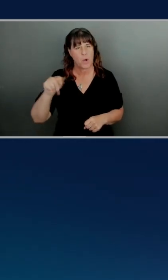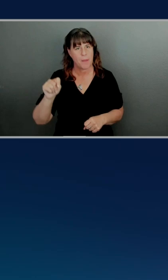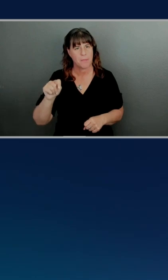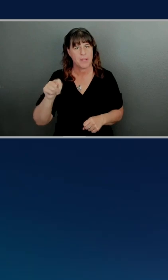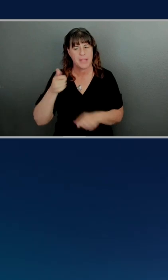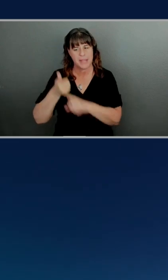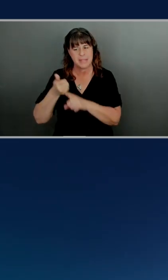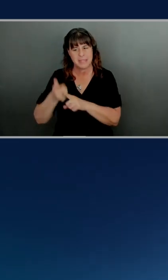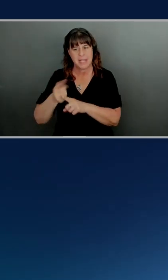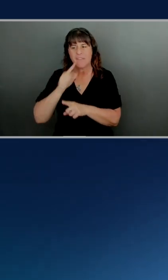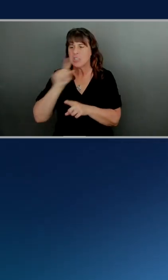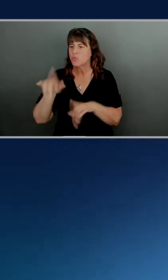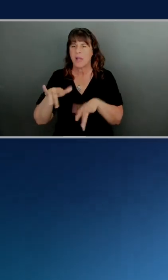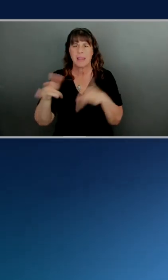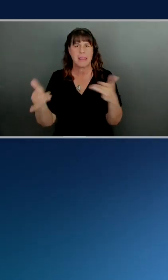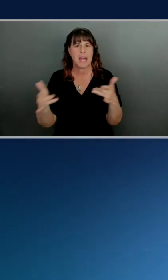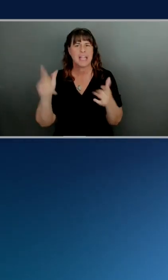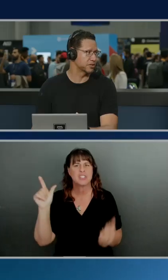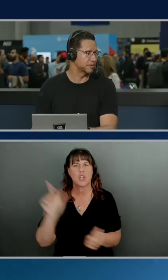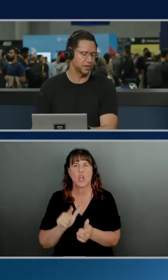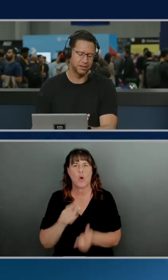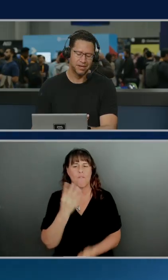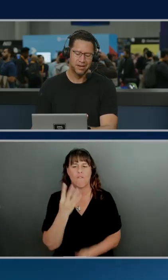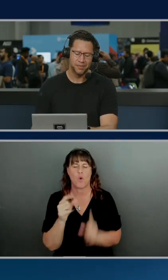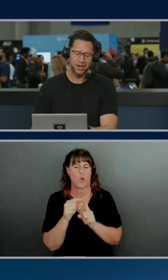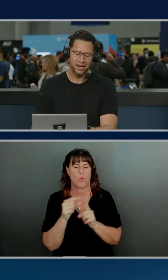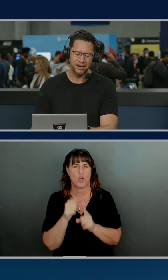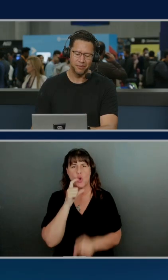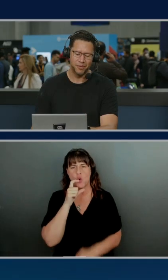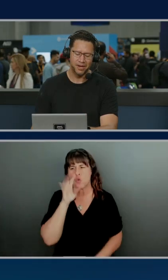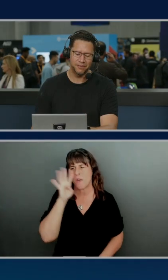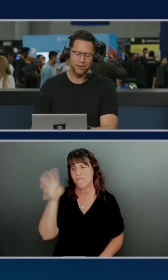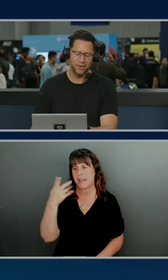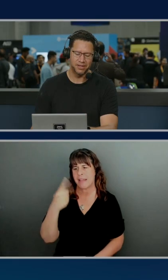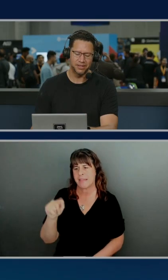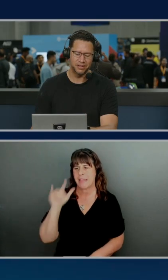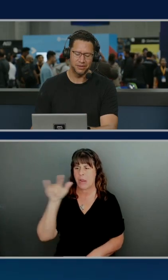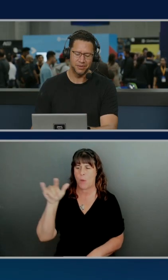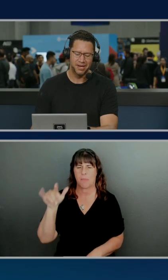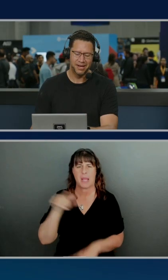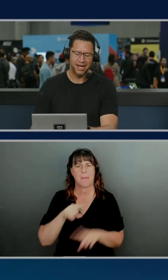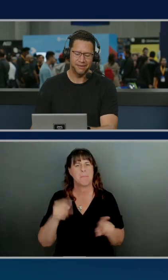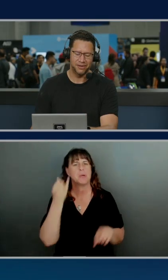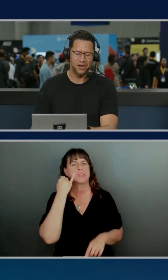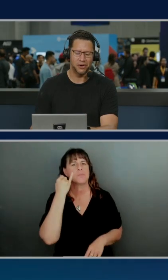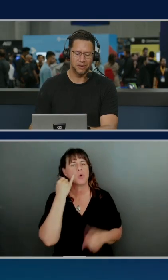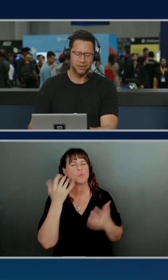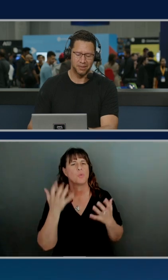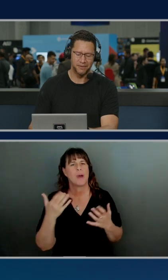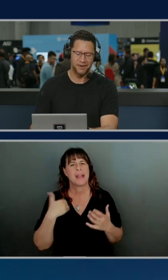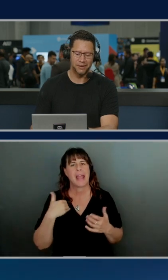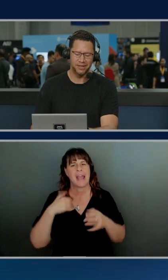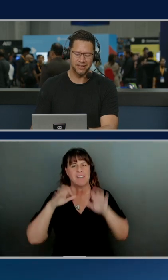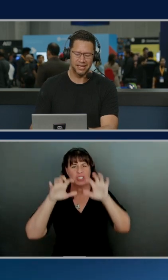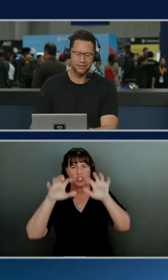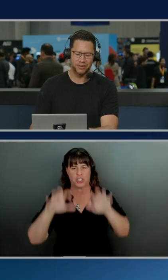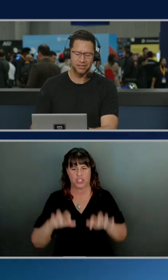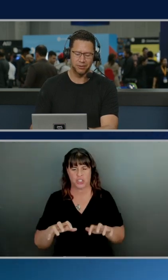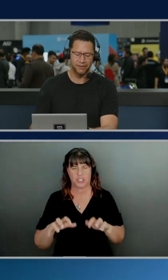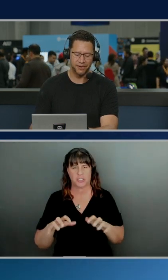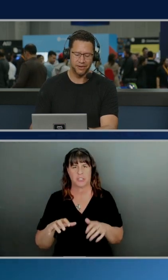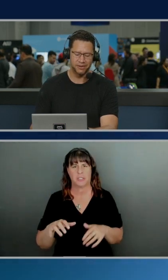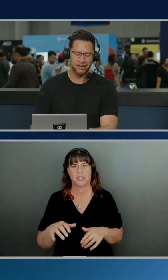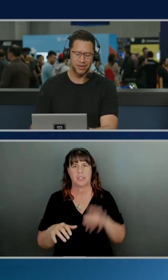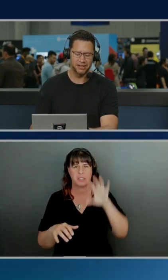is really light. It's really low. There's only 4 words and a question mark. But what if we wanted to have a longer prompt? The following is a text from a